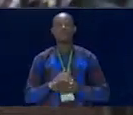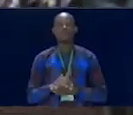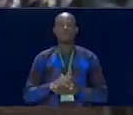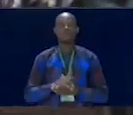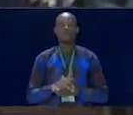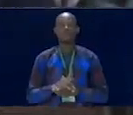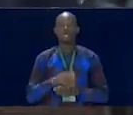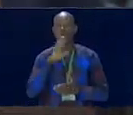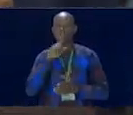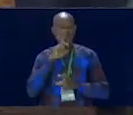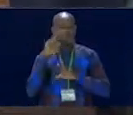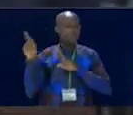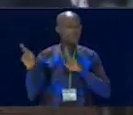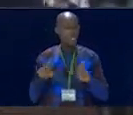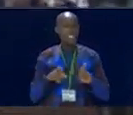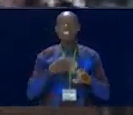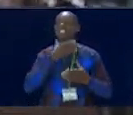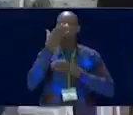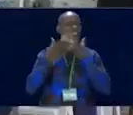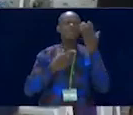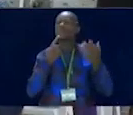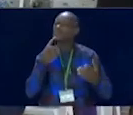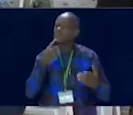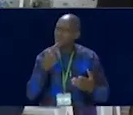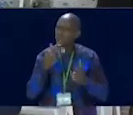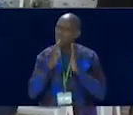are you ready? I said, Father,